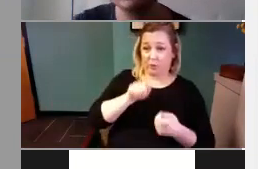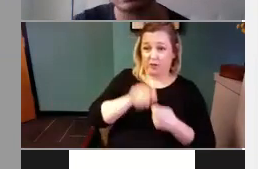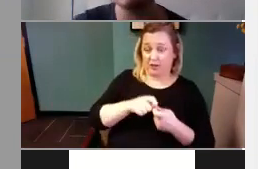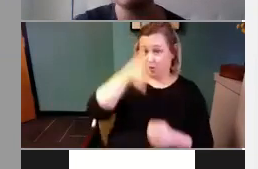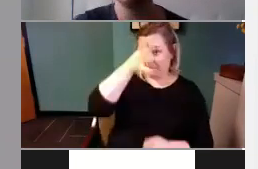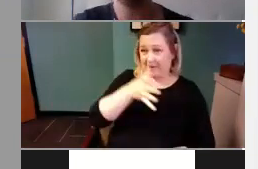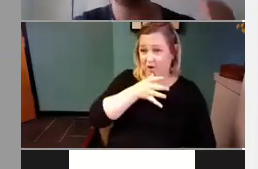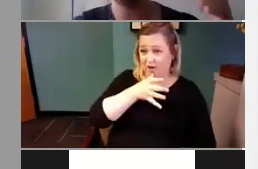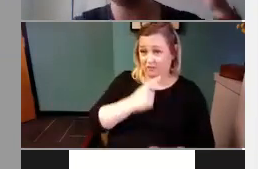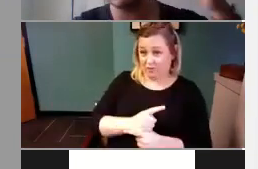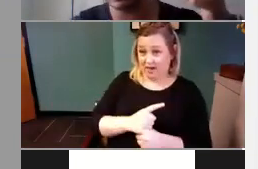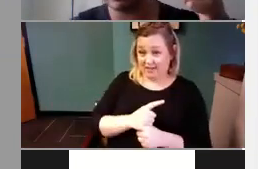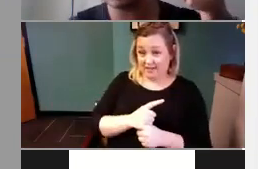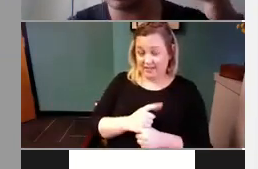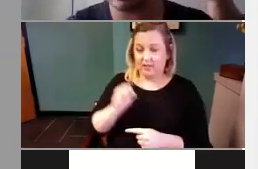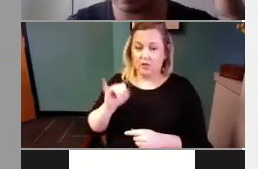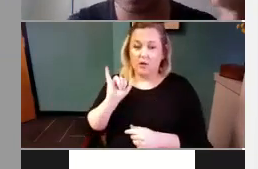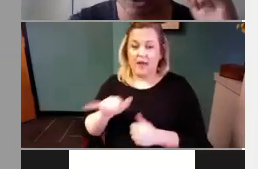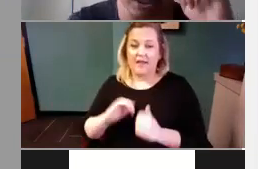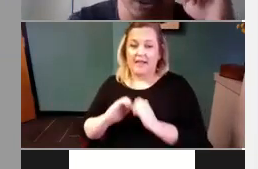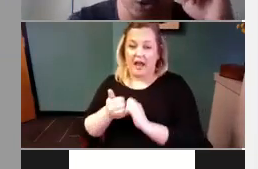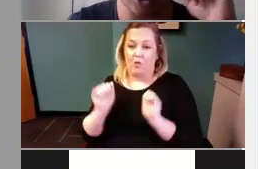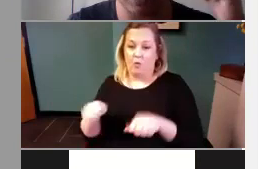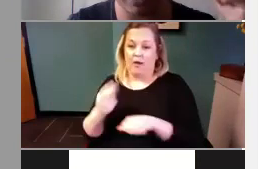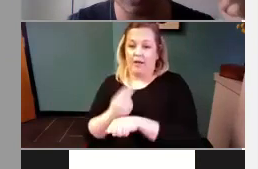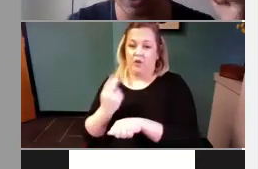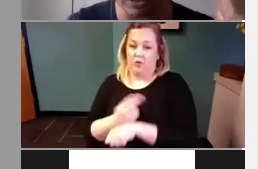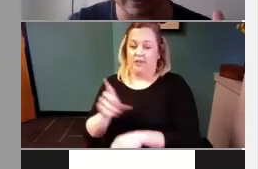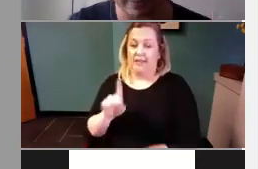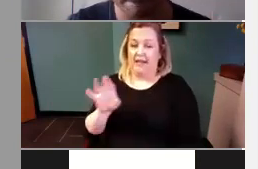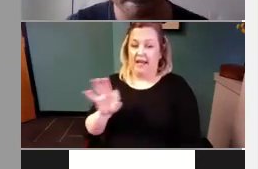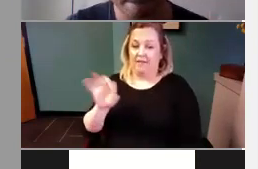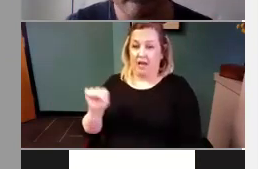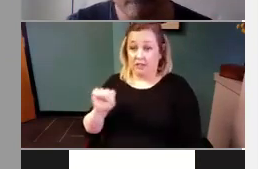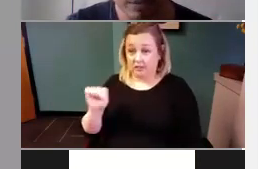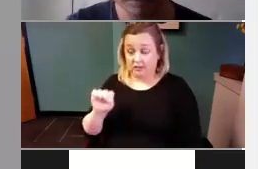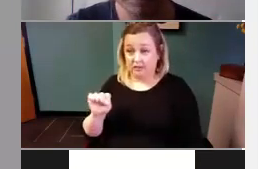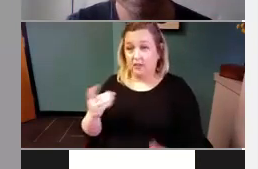so this is how we can use DFS to perform topological sort on a particular graph.